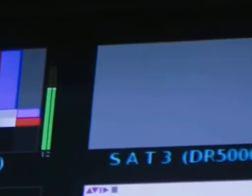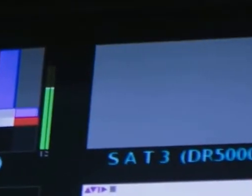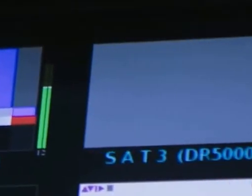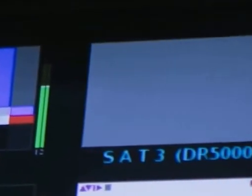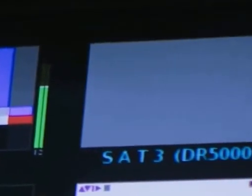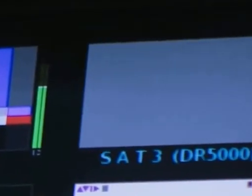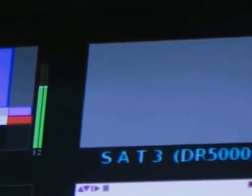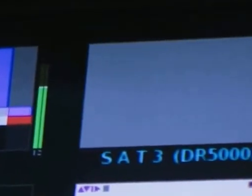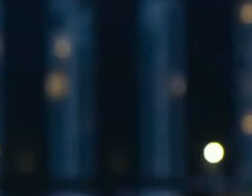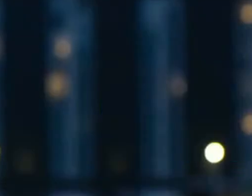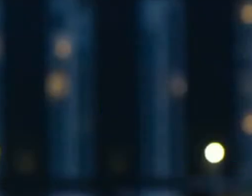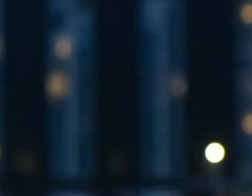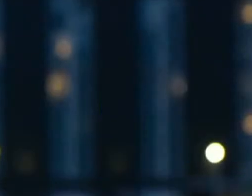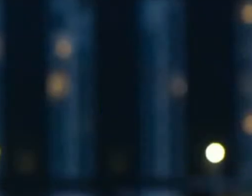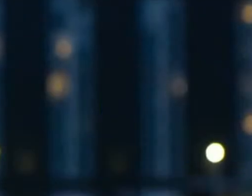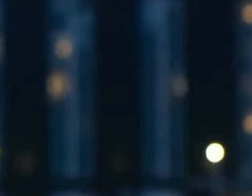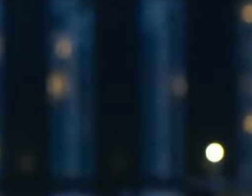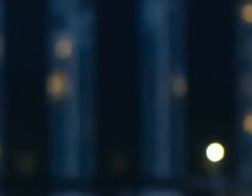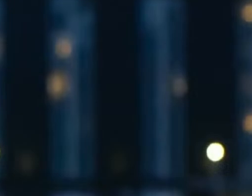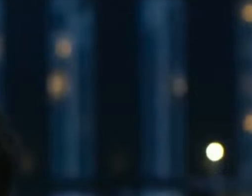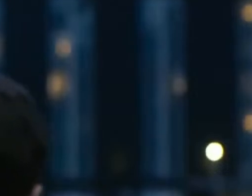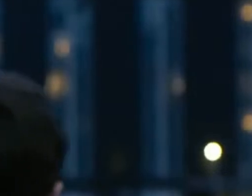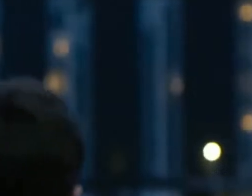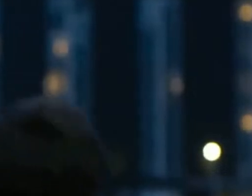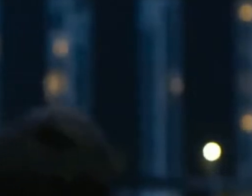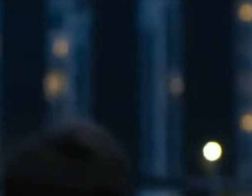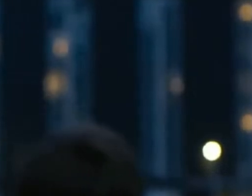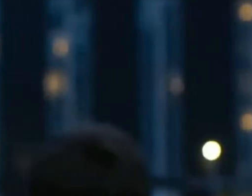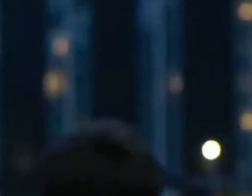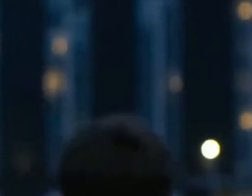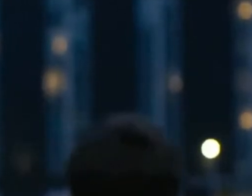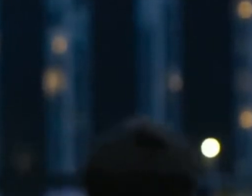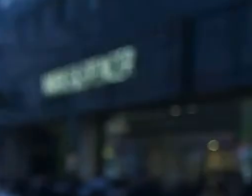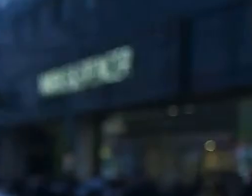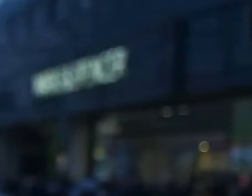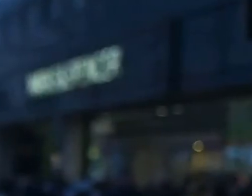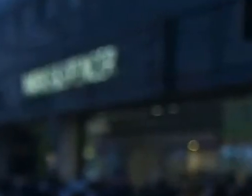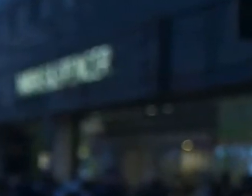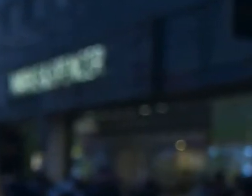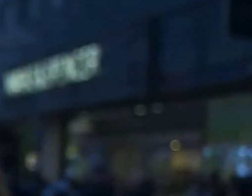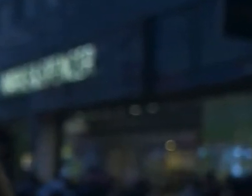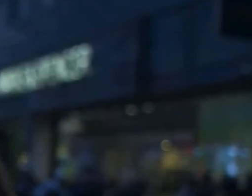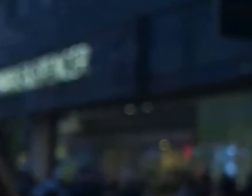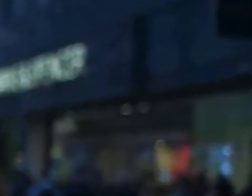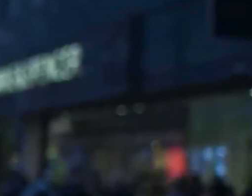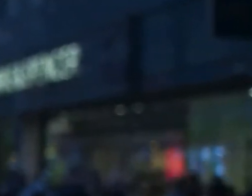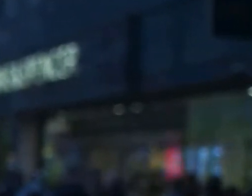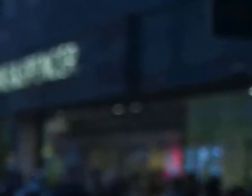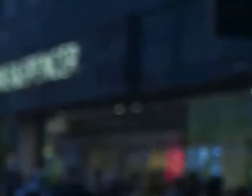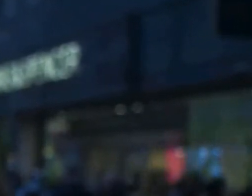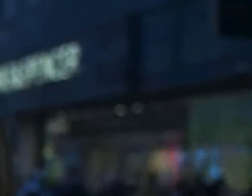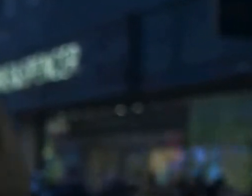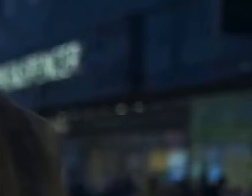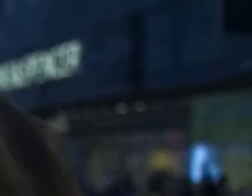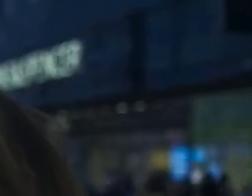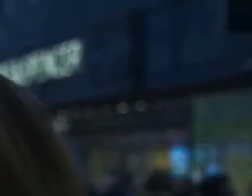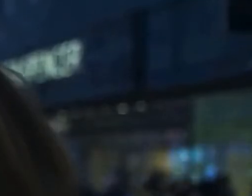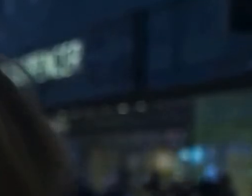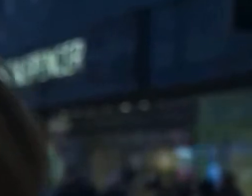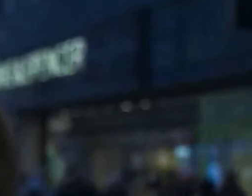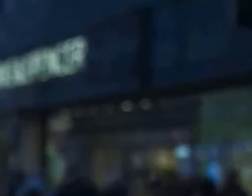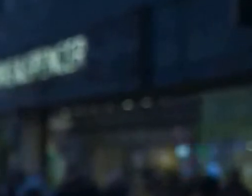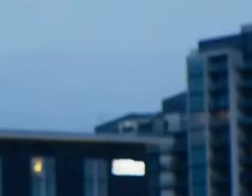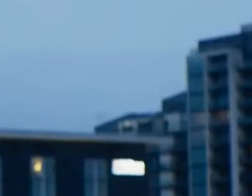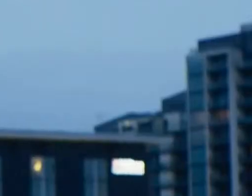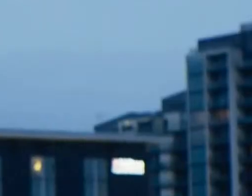if you're neurodivergent. When you meet someone where they're at and you ask them what you need, you're laying the groundwork for them to bring their